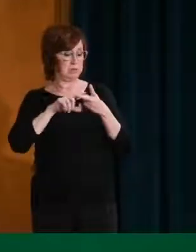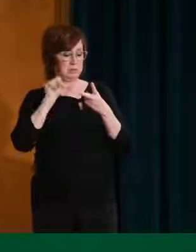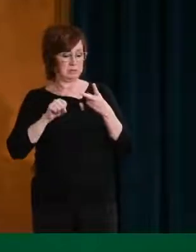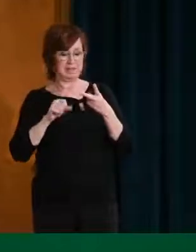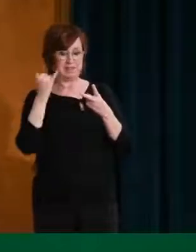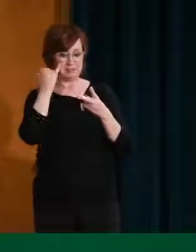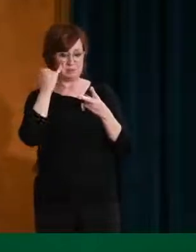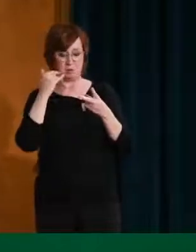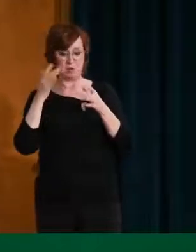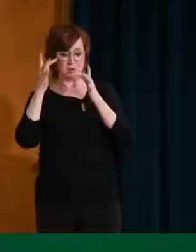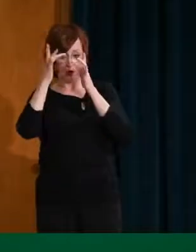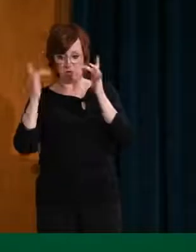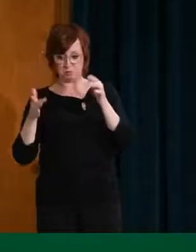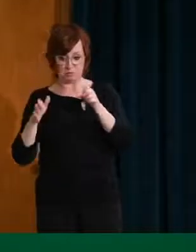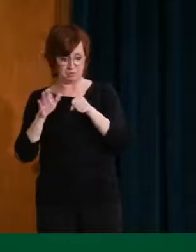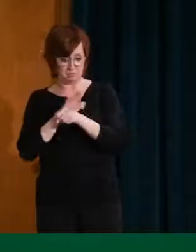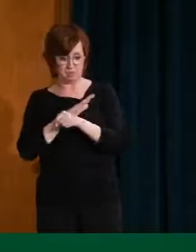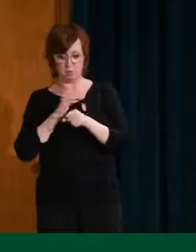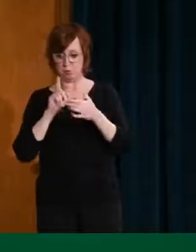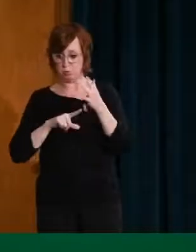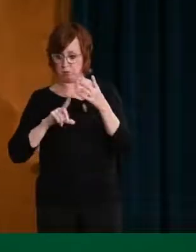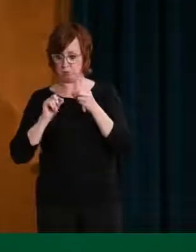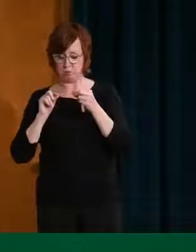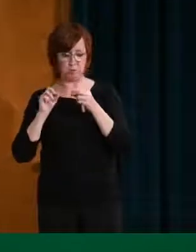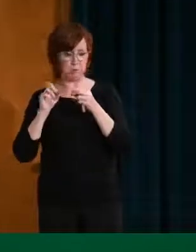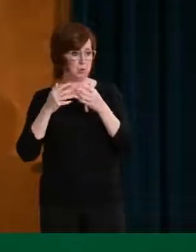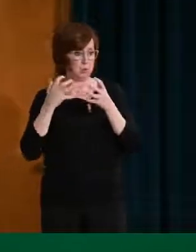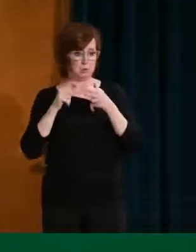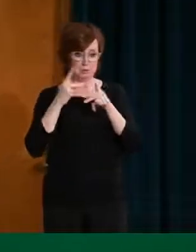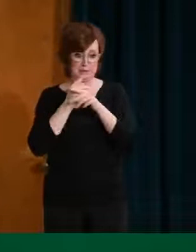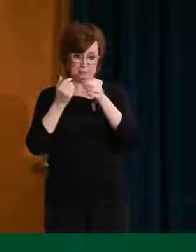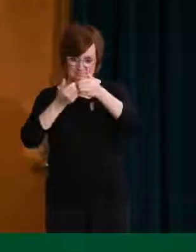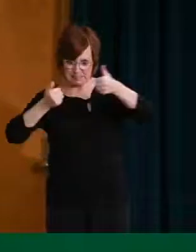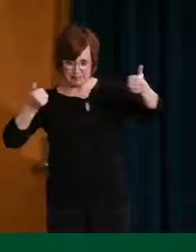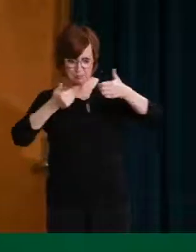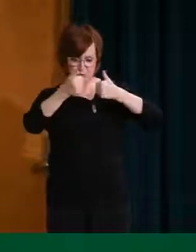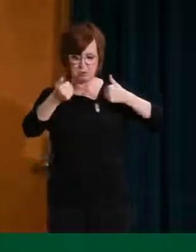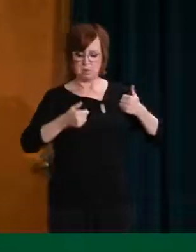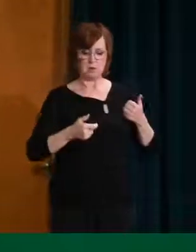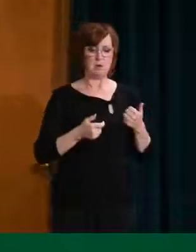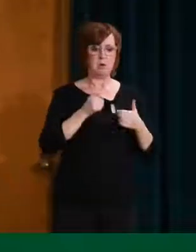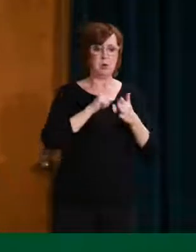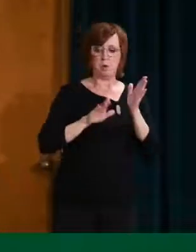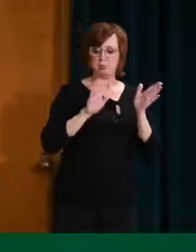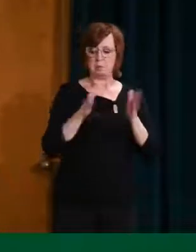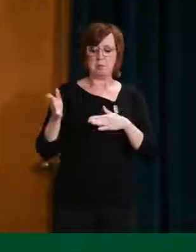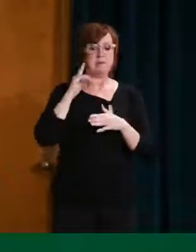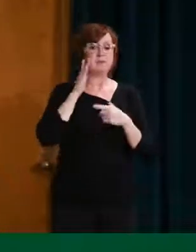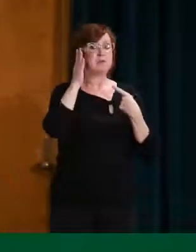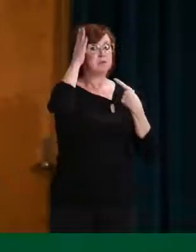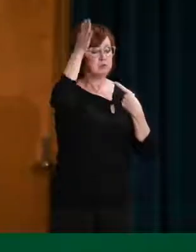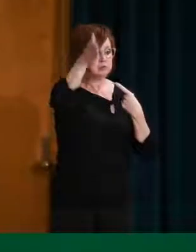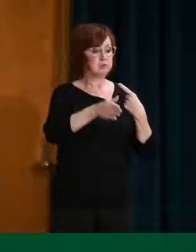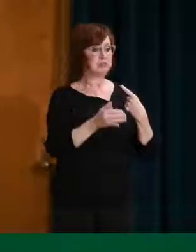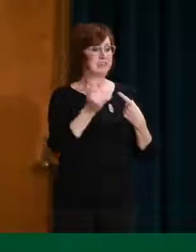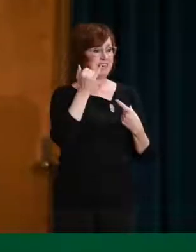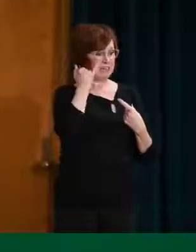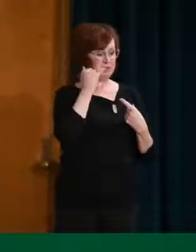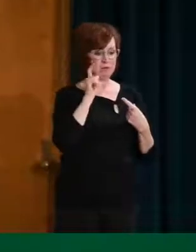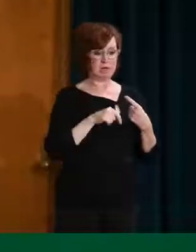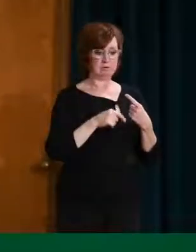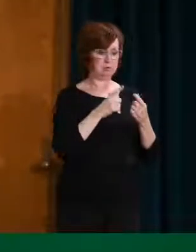being created for COVID patients, but also spaces for continuing care to make room for COVID-19